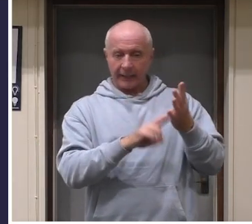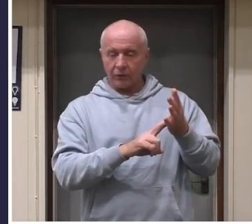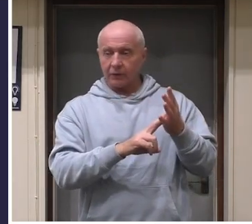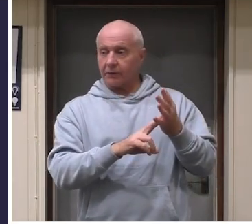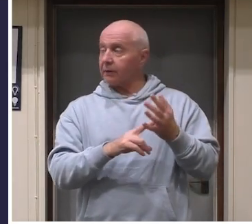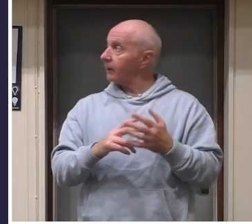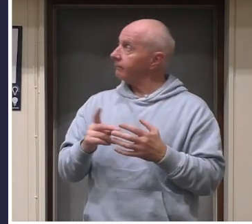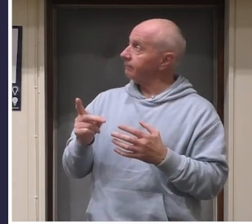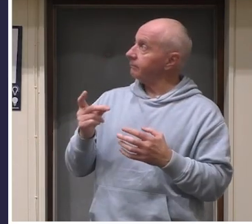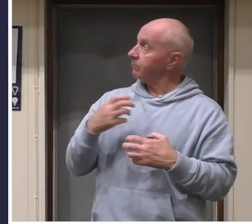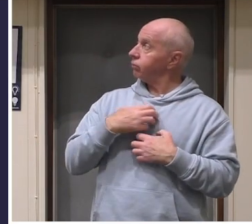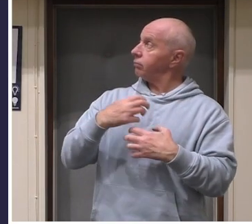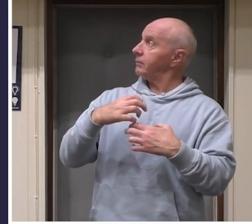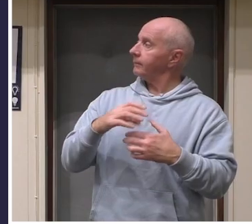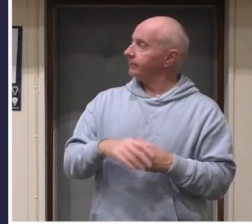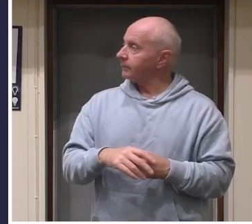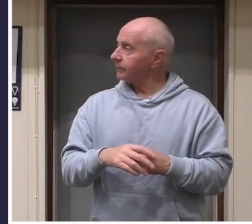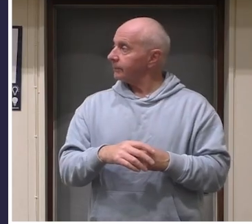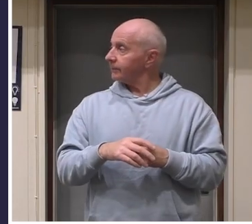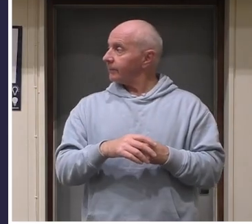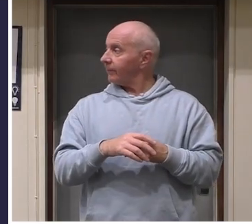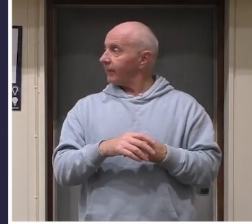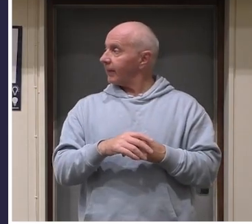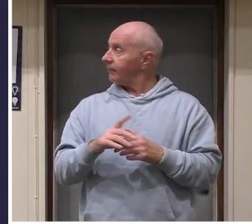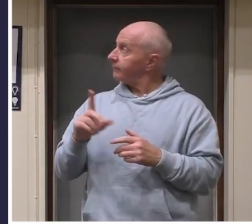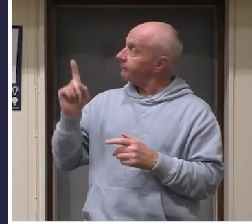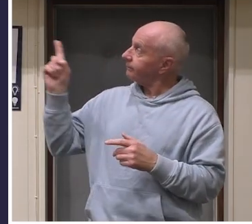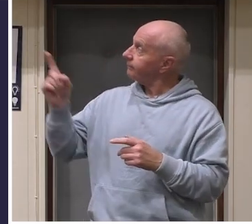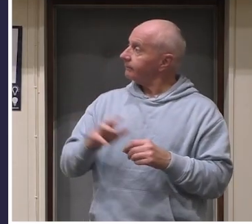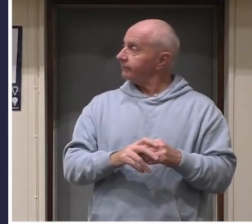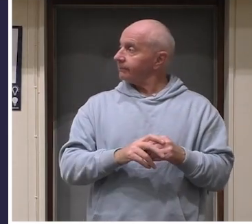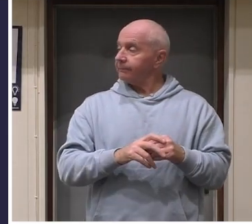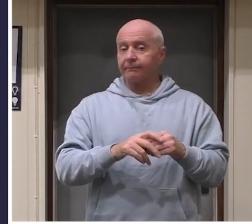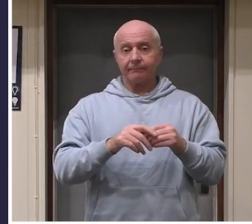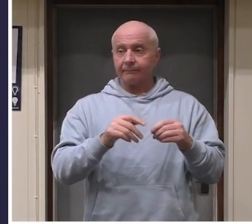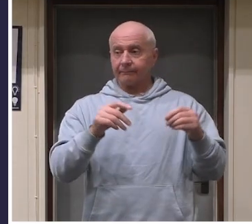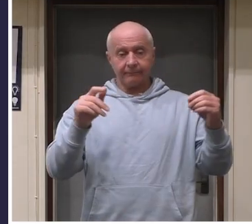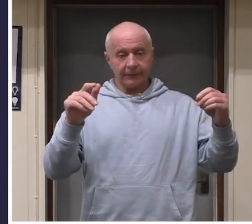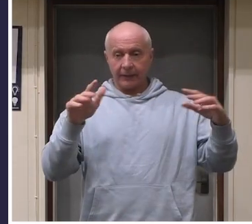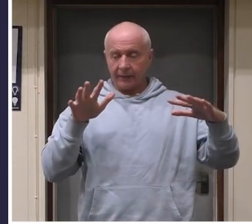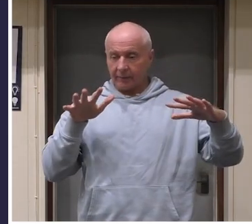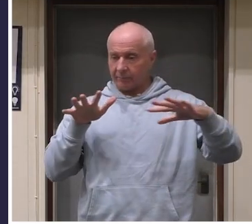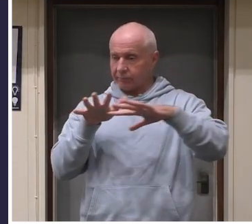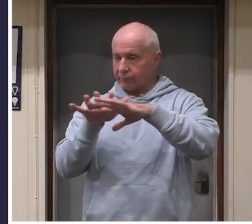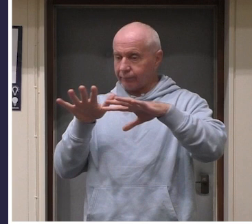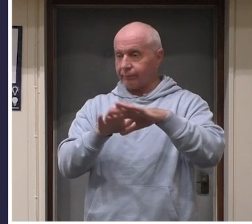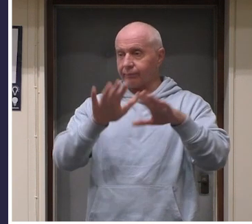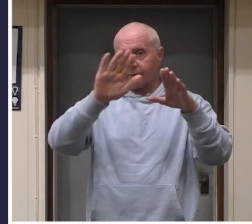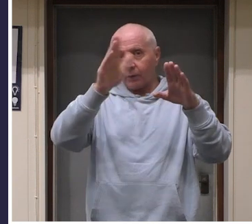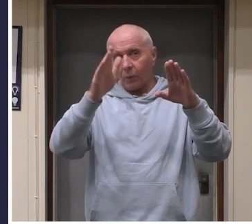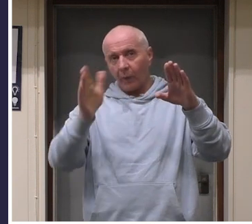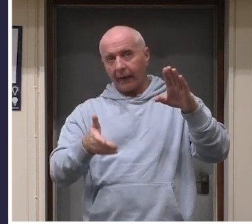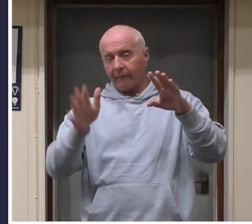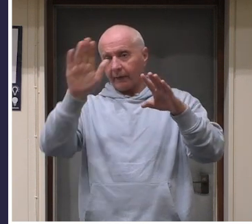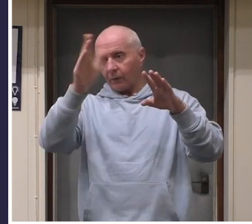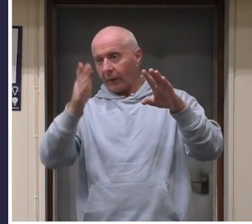and surprise, surprise, they find that there's not just two lumps. They see this interference pattern which is reminiscent of wave-like